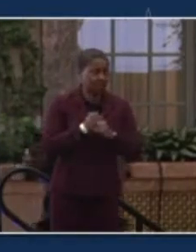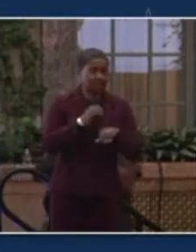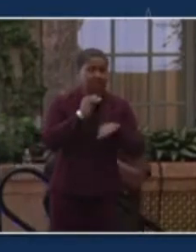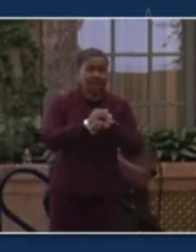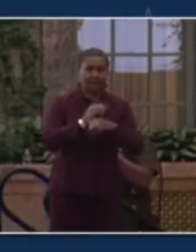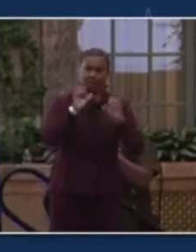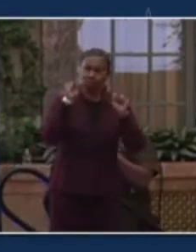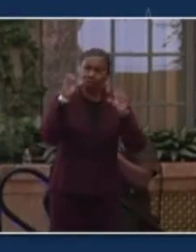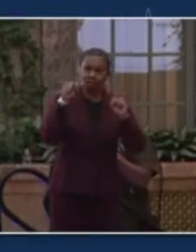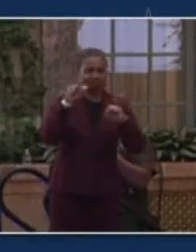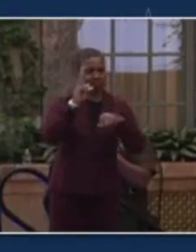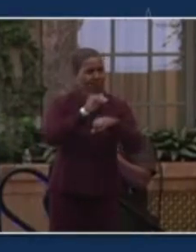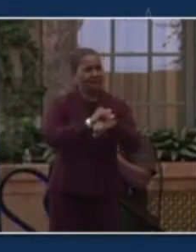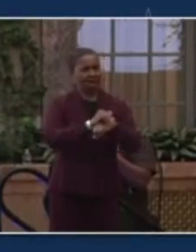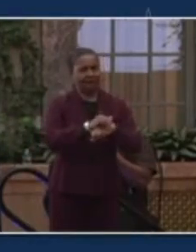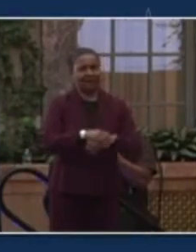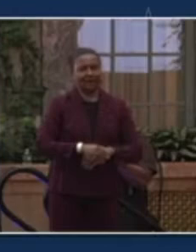tonight.